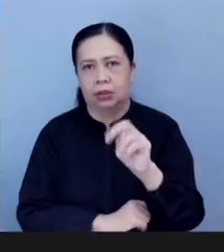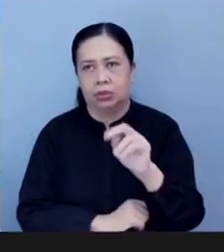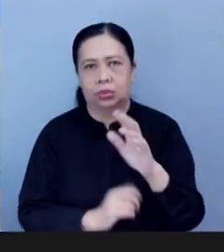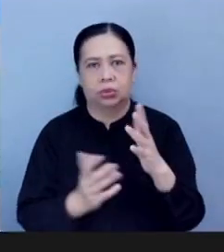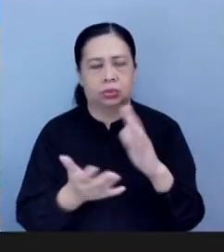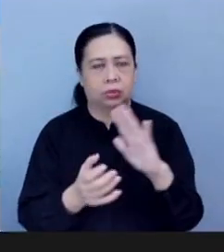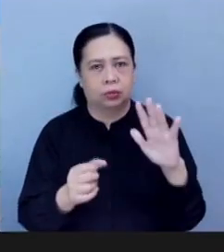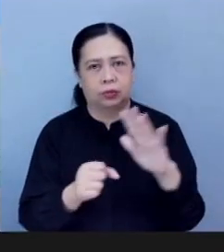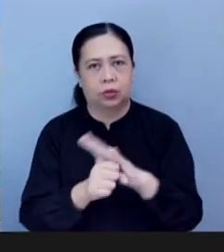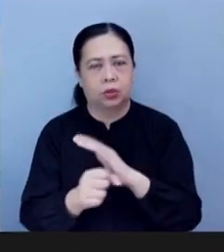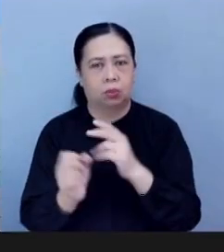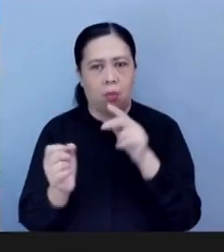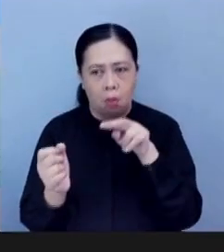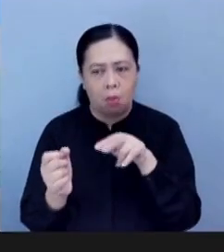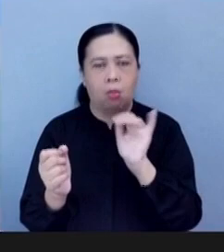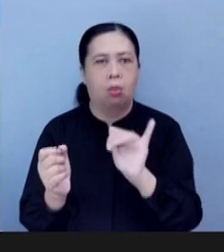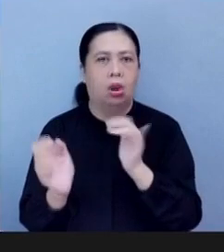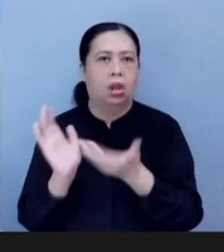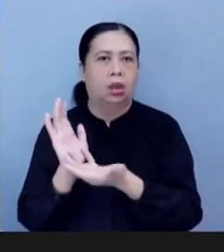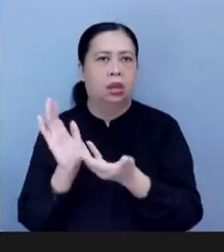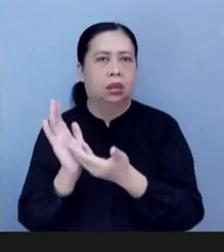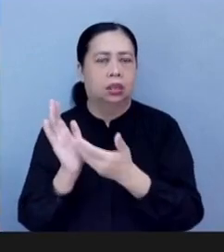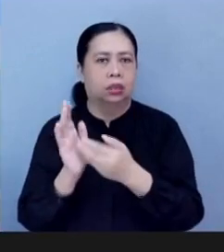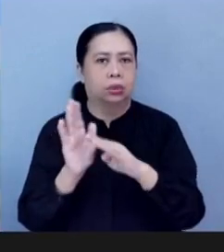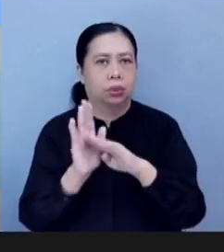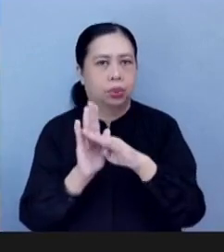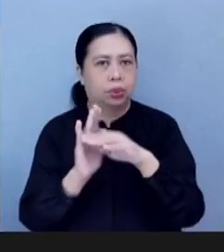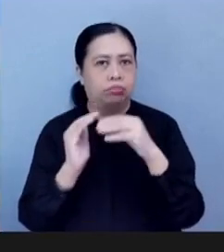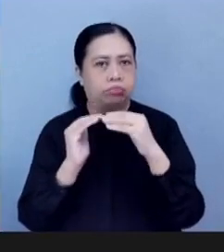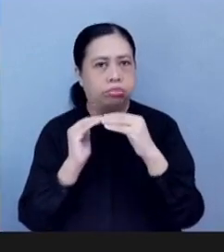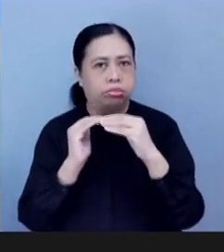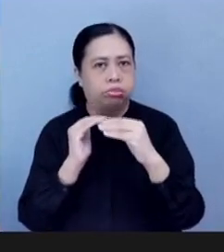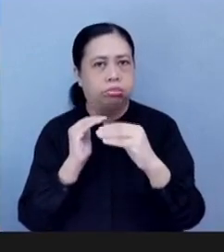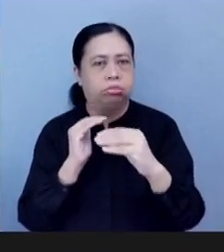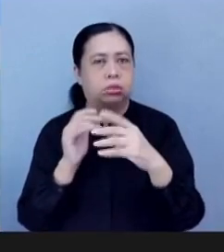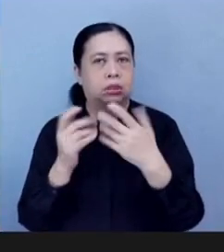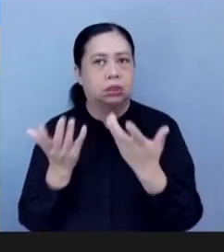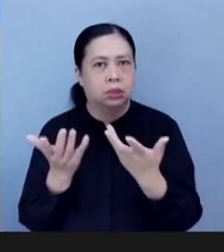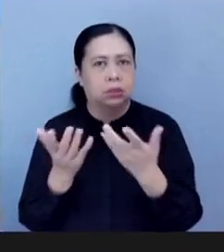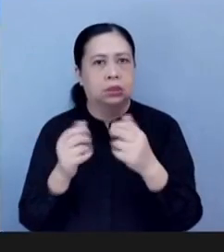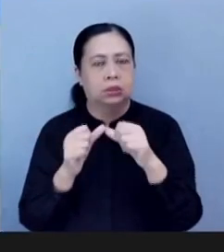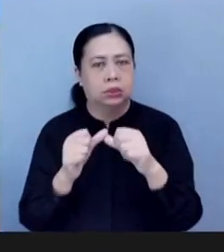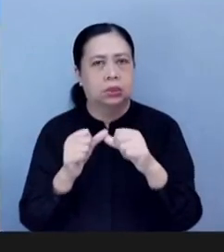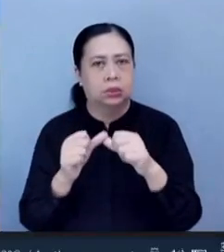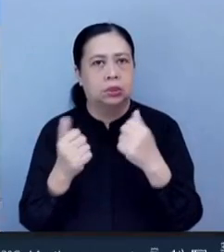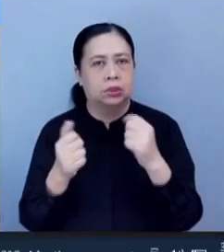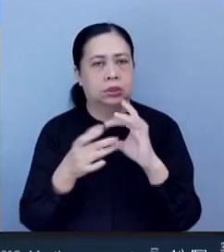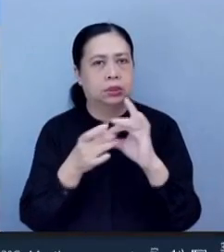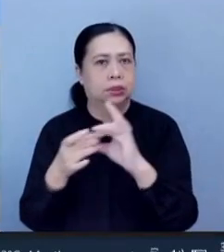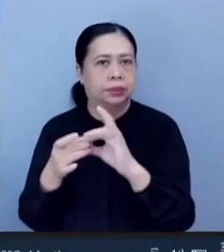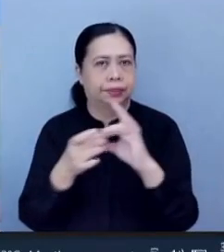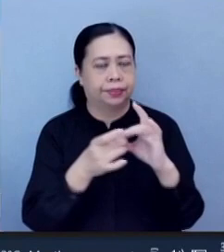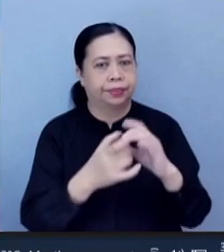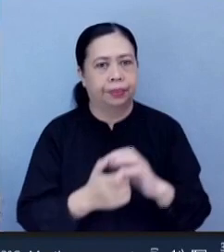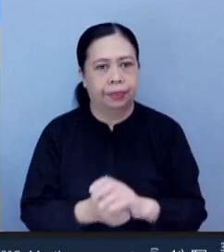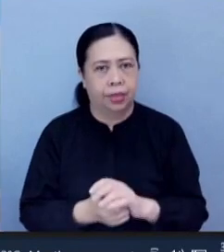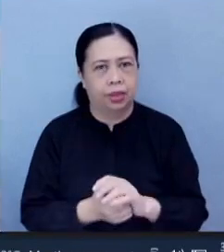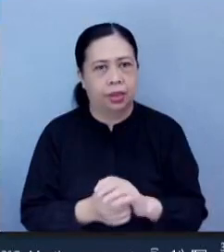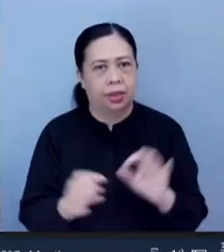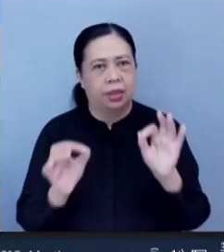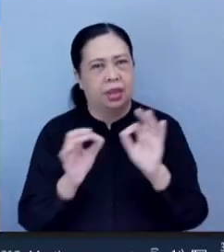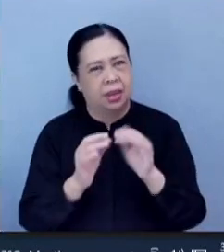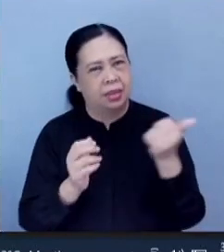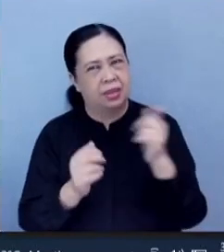fully evident and inflation expectations are firmly anchored. Key upside risks